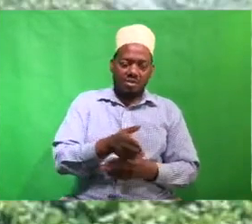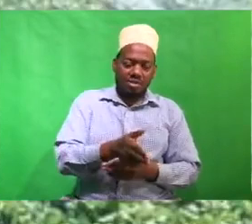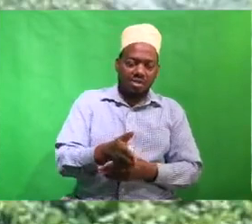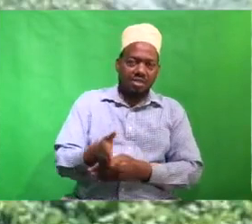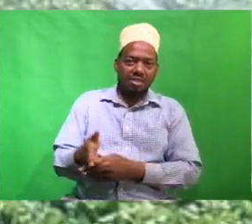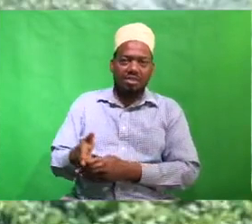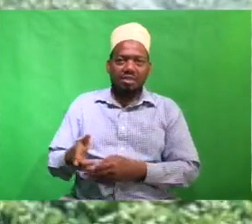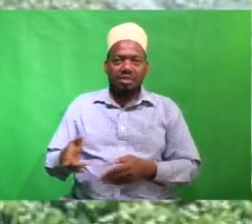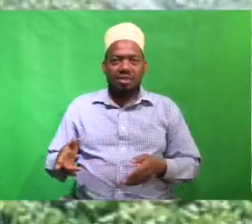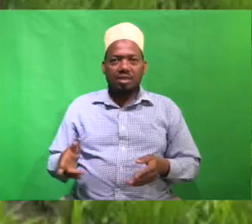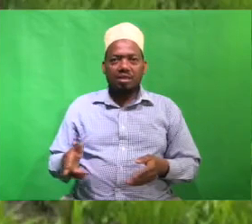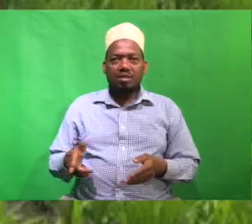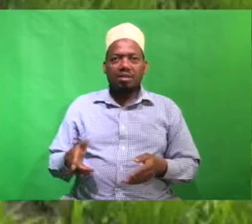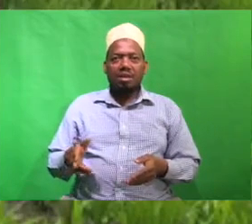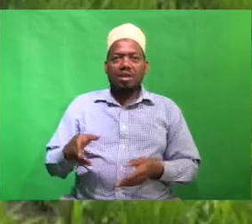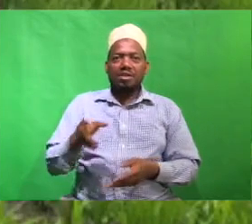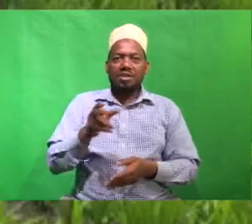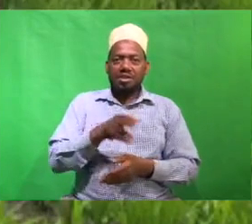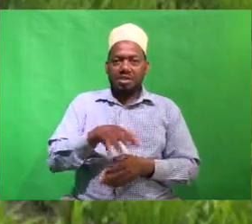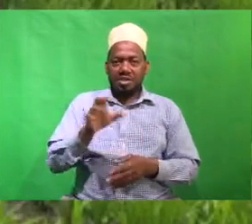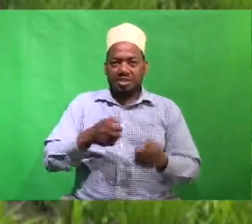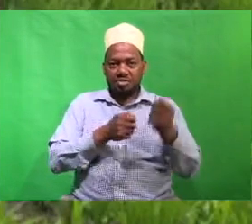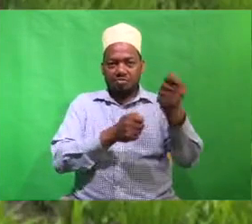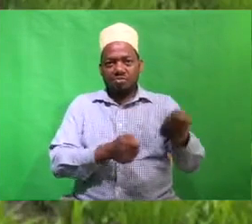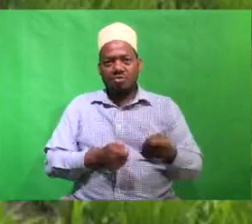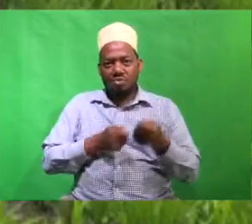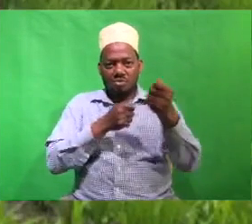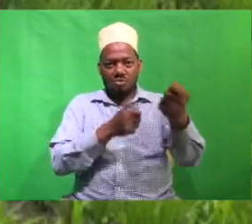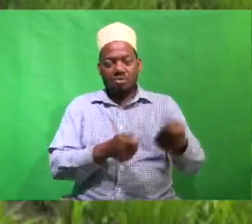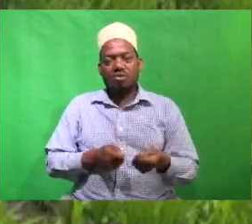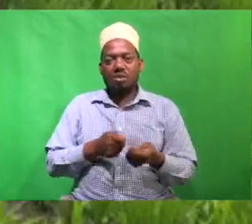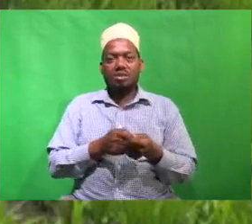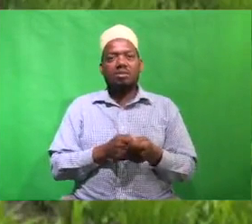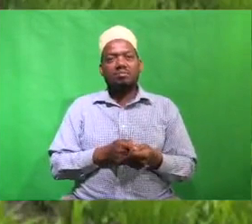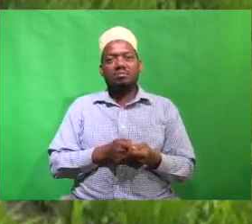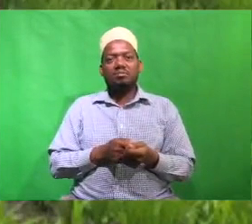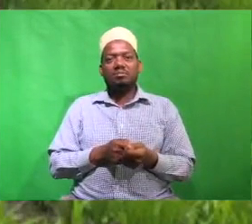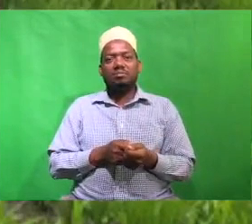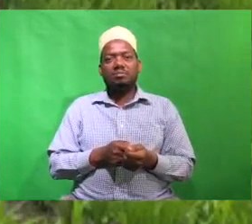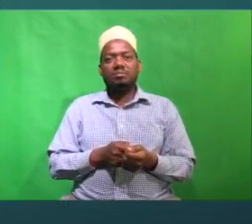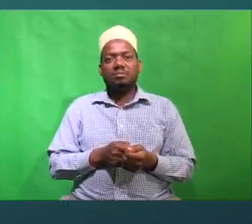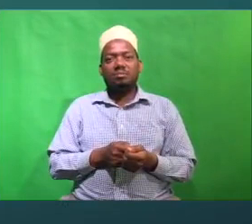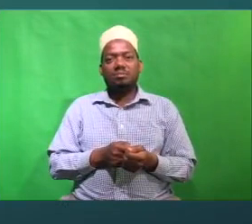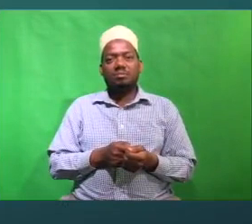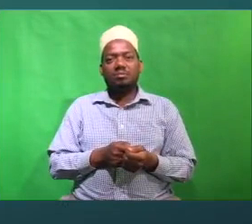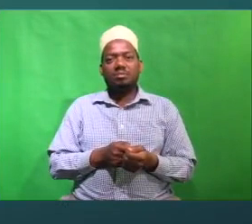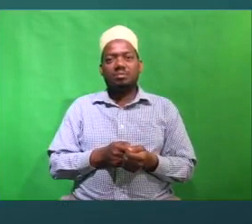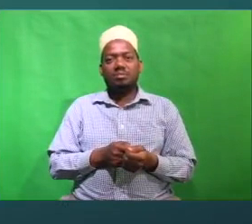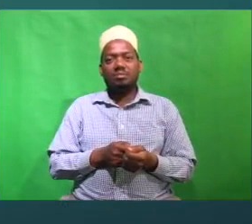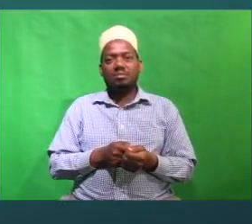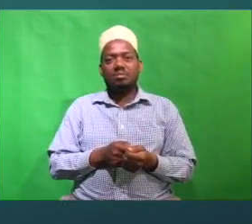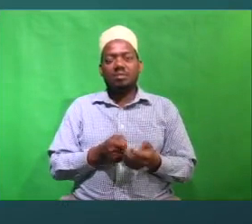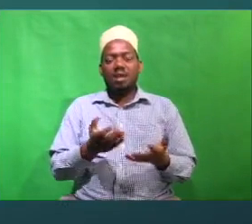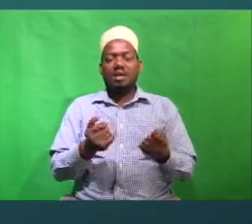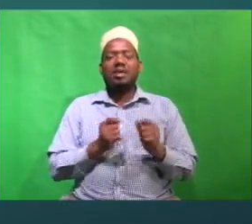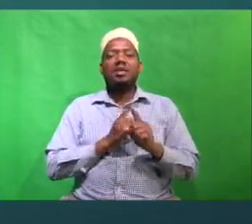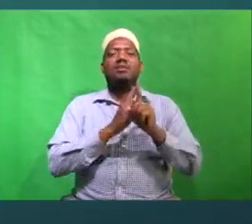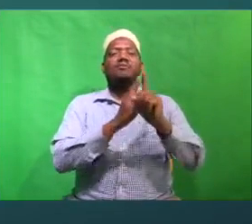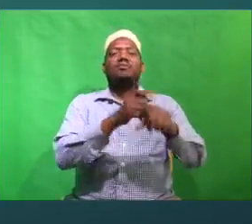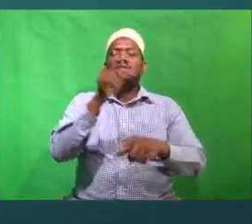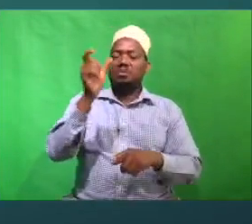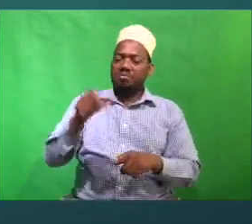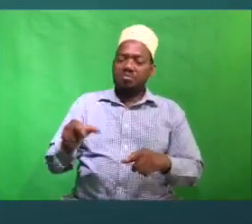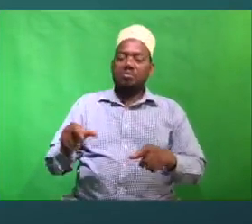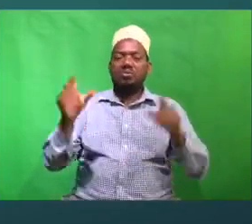crops, especially food and cash crops. So also another factor is a water body available in the area can influence the